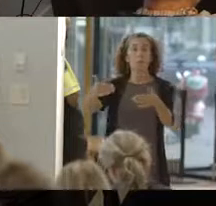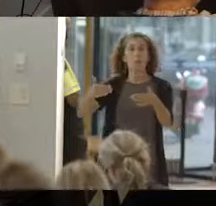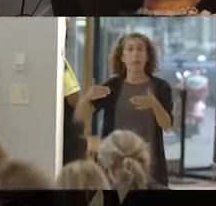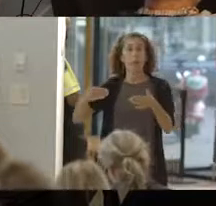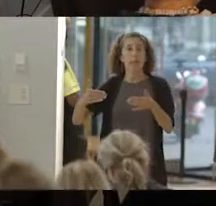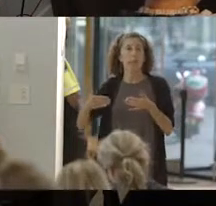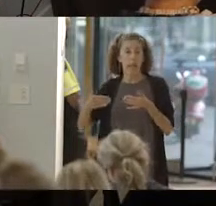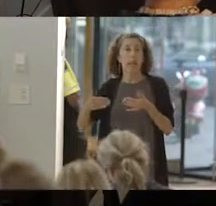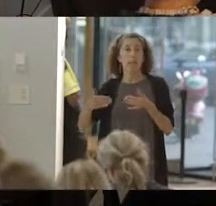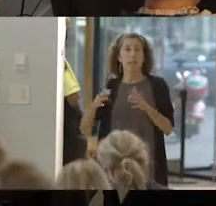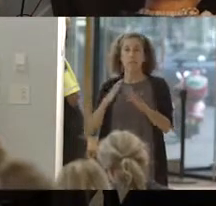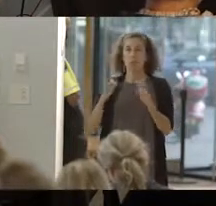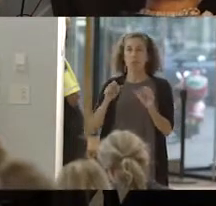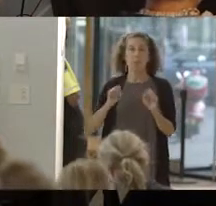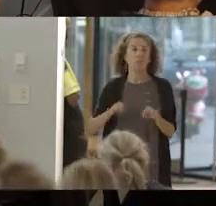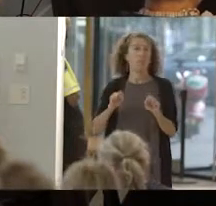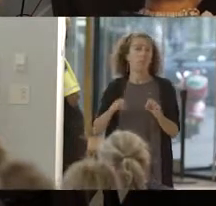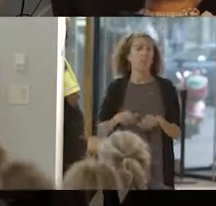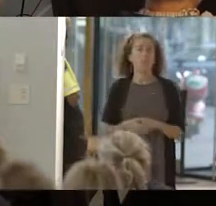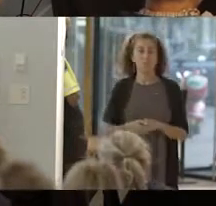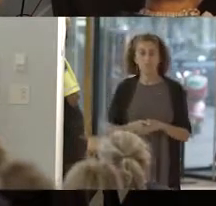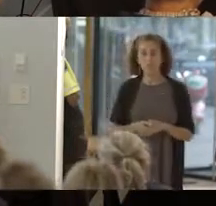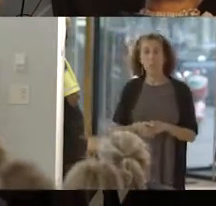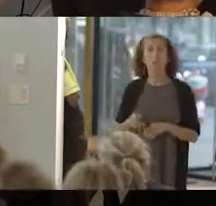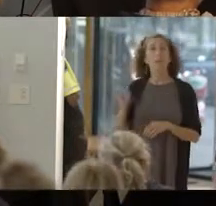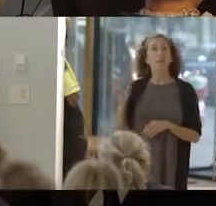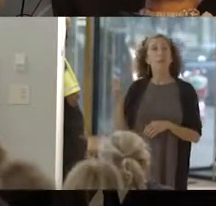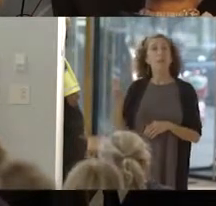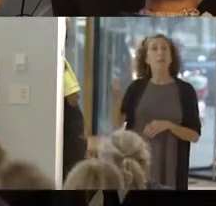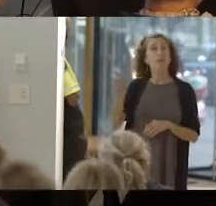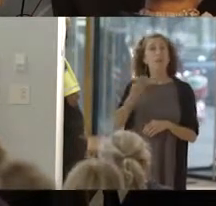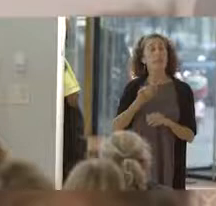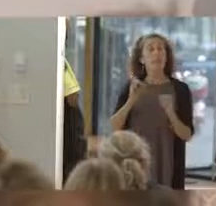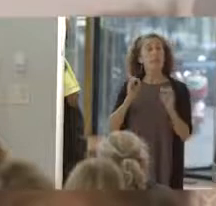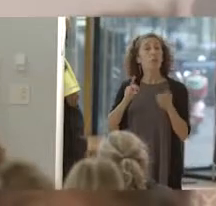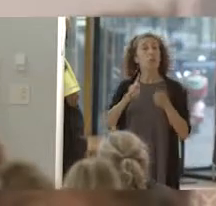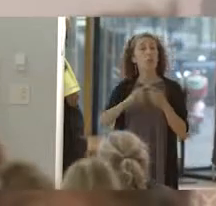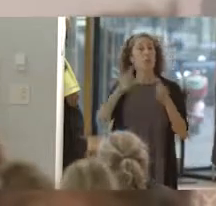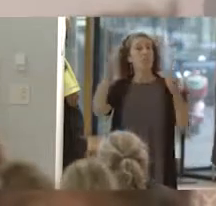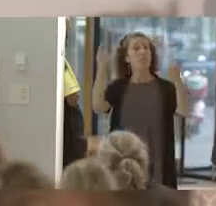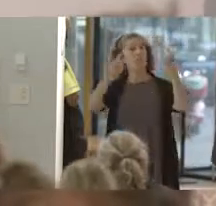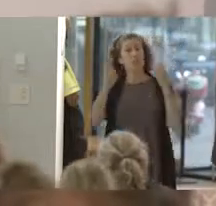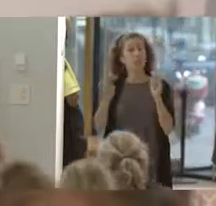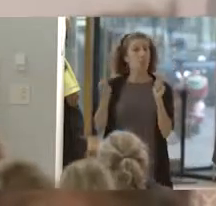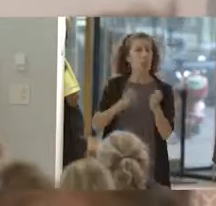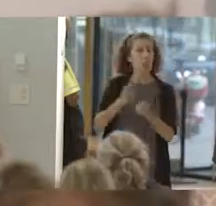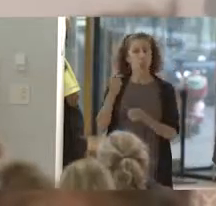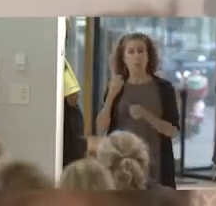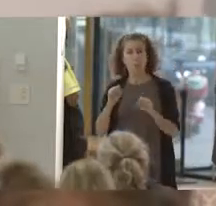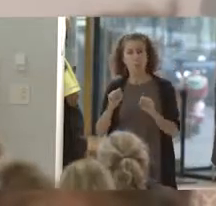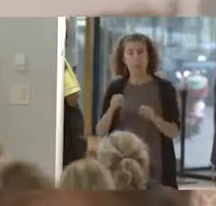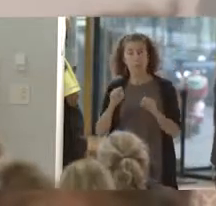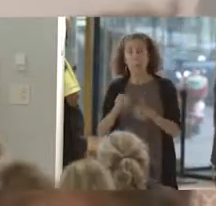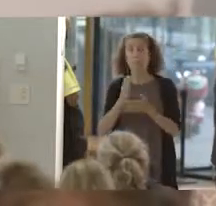we have a great opportunity to sort of rethink an area which has a lot of great things going for it, but that could also be potentially improved